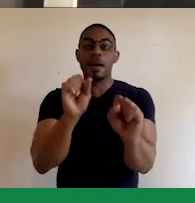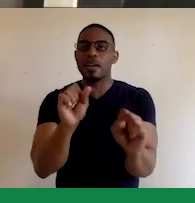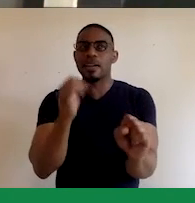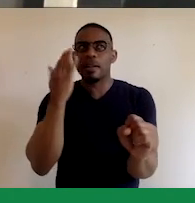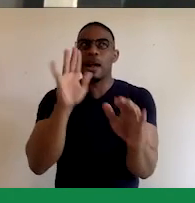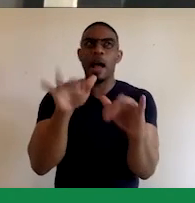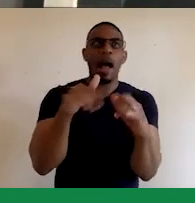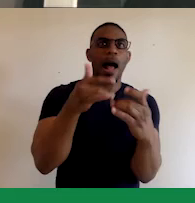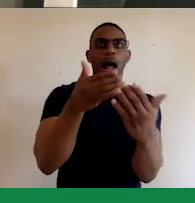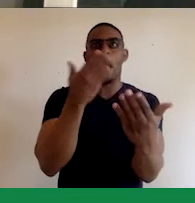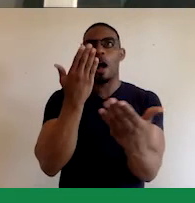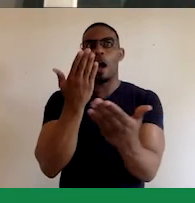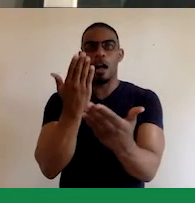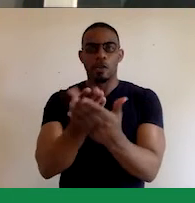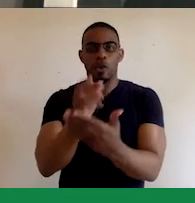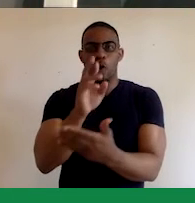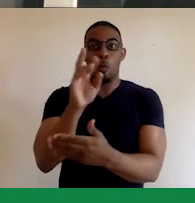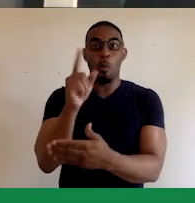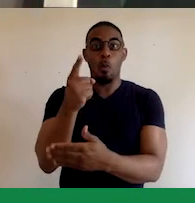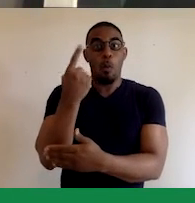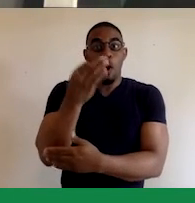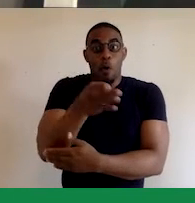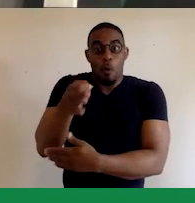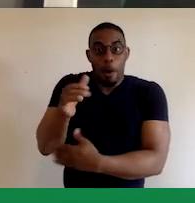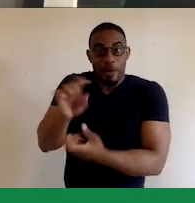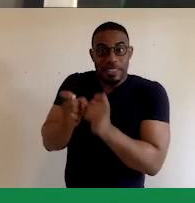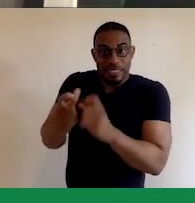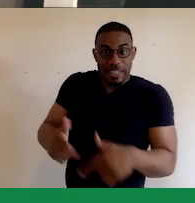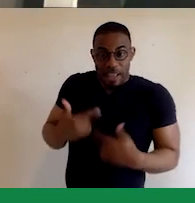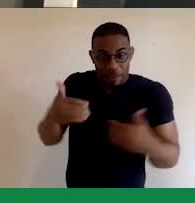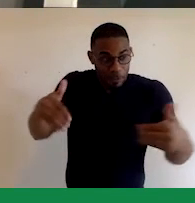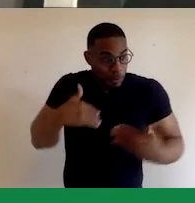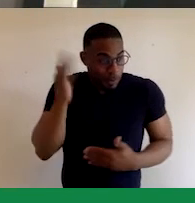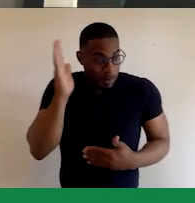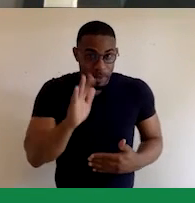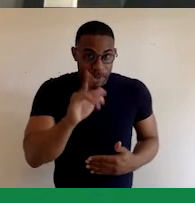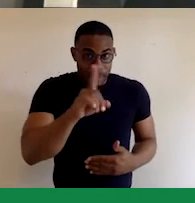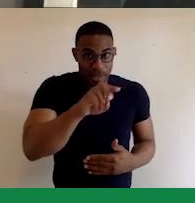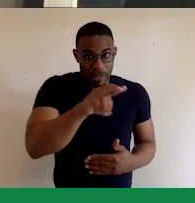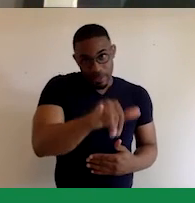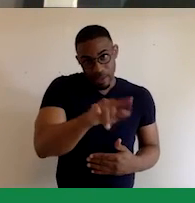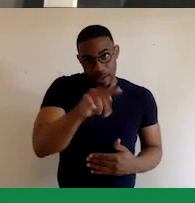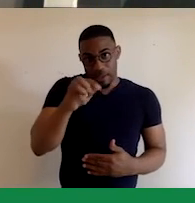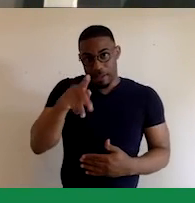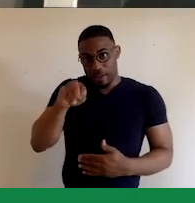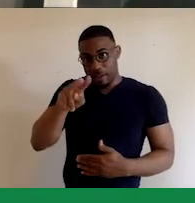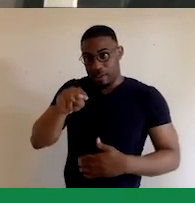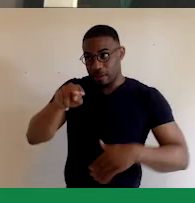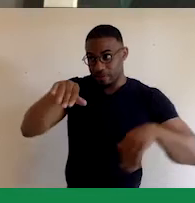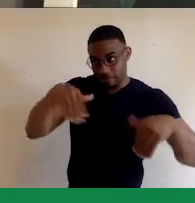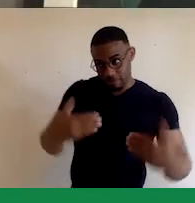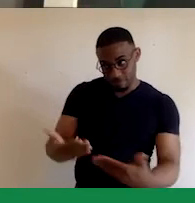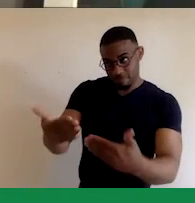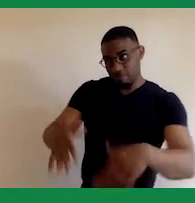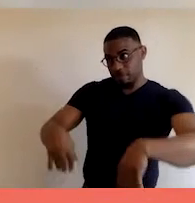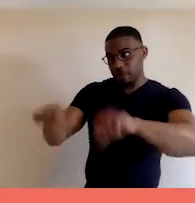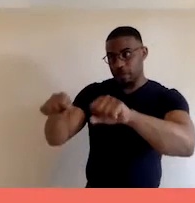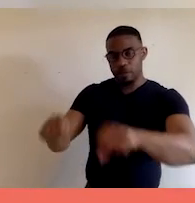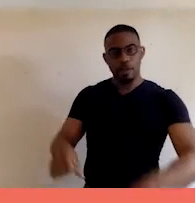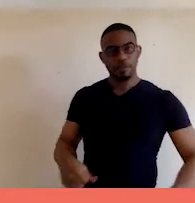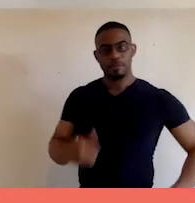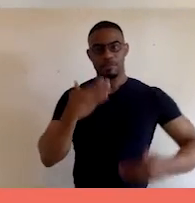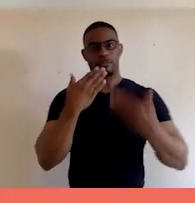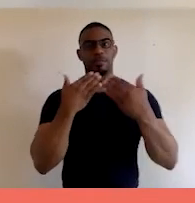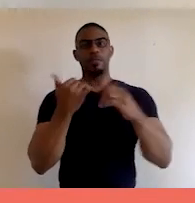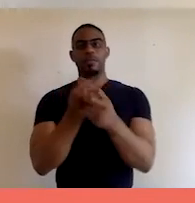just didn't know how until a rapper changed his life. Introducing our speaker, Danny Thompson. Danny, take it away. Thank